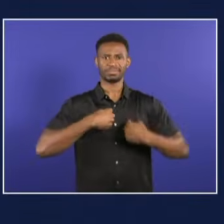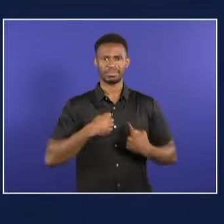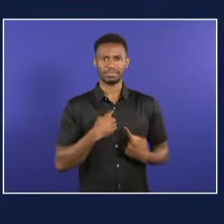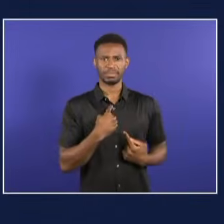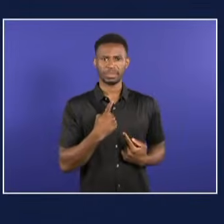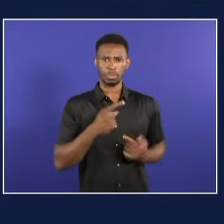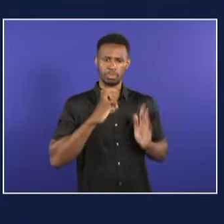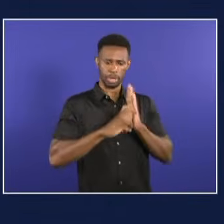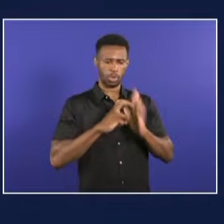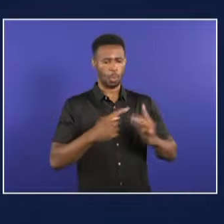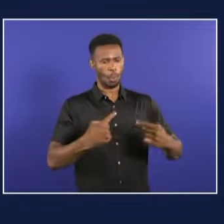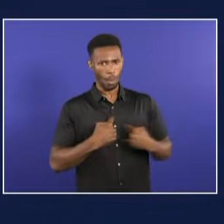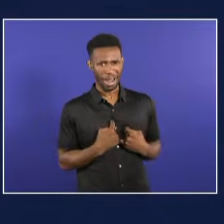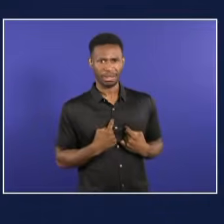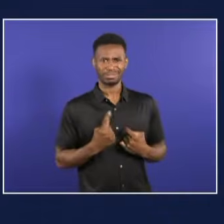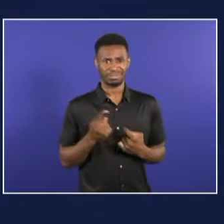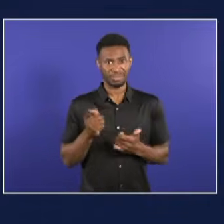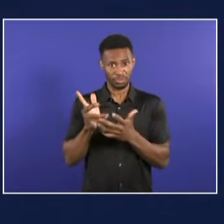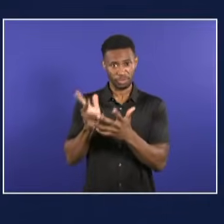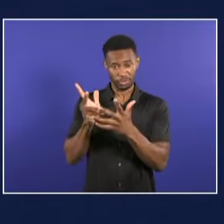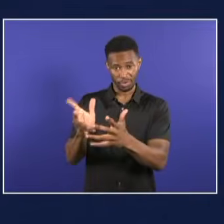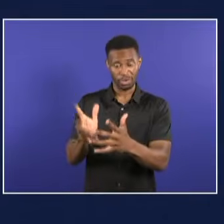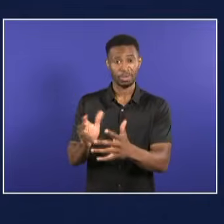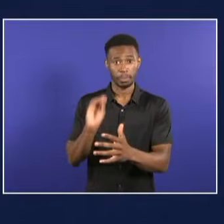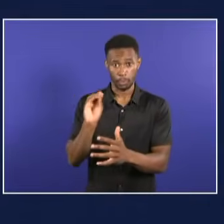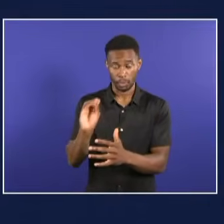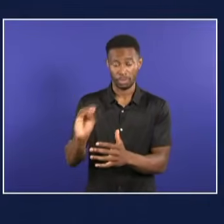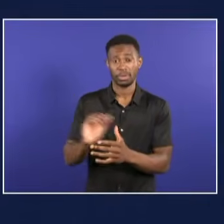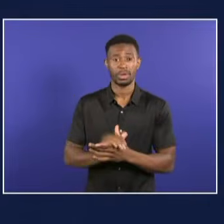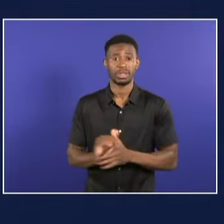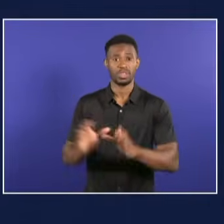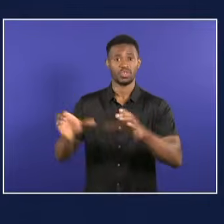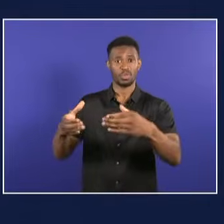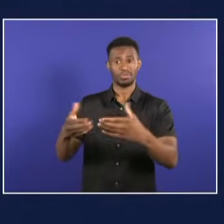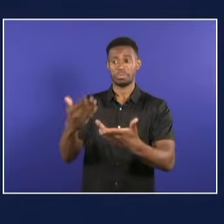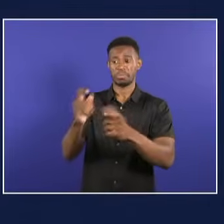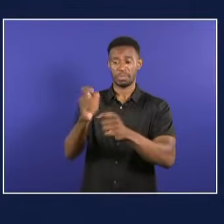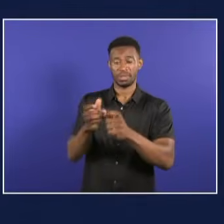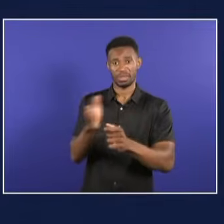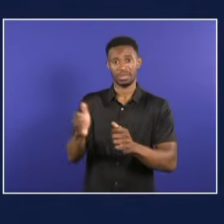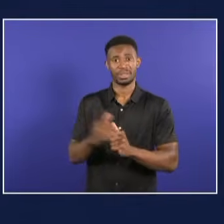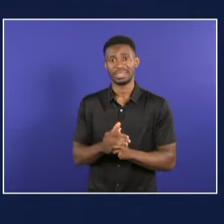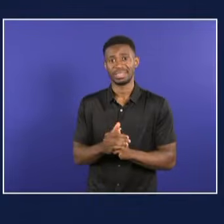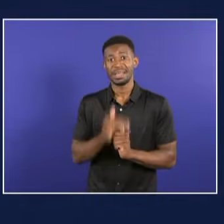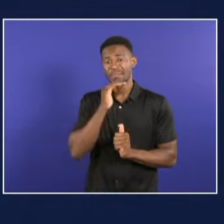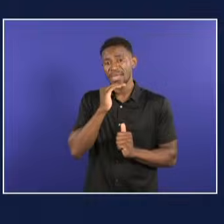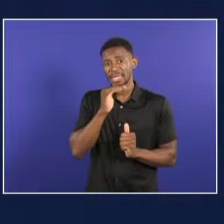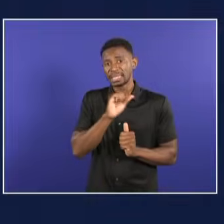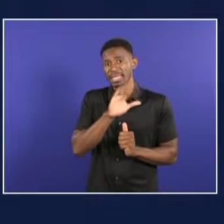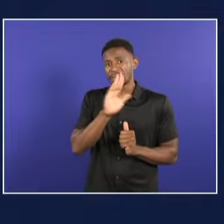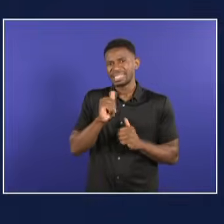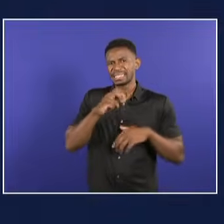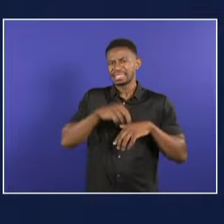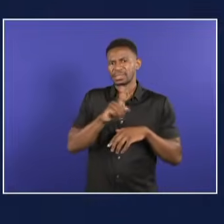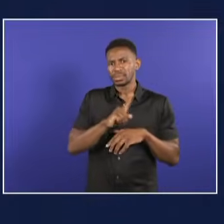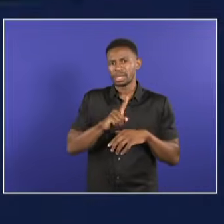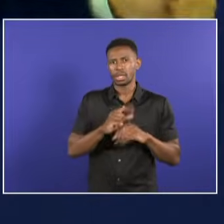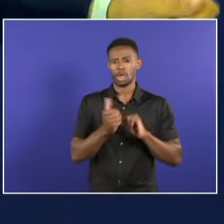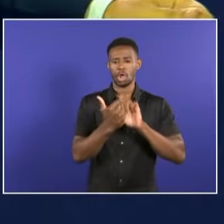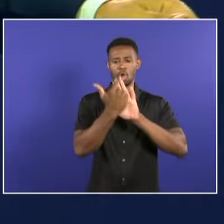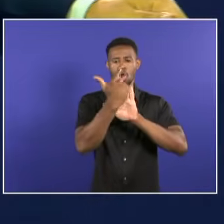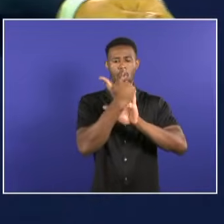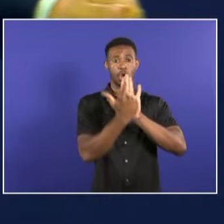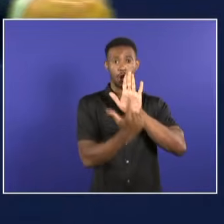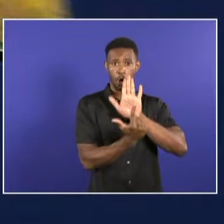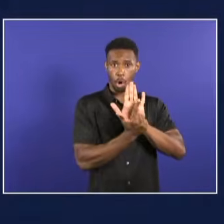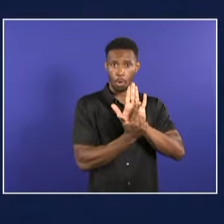Bringing law and order to South Africa must be our top priority. Not one